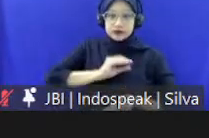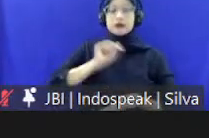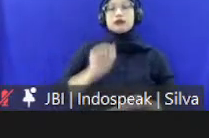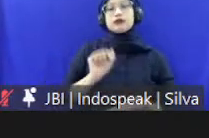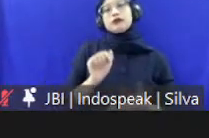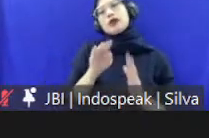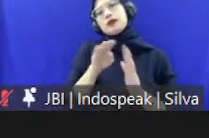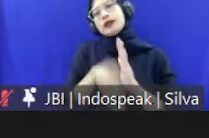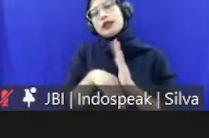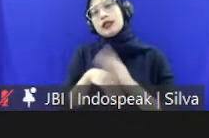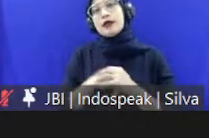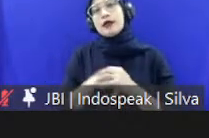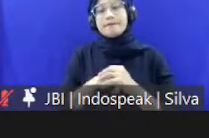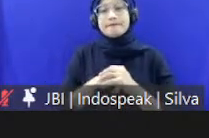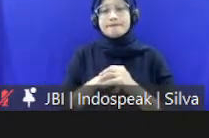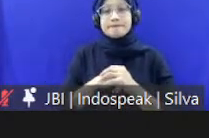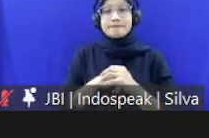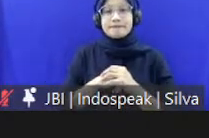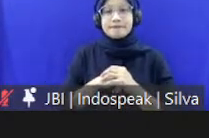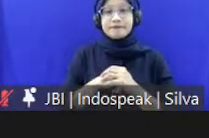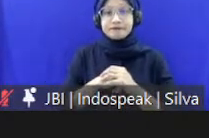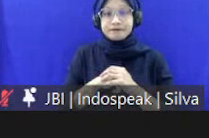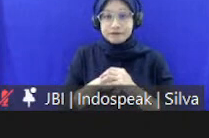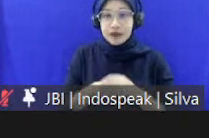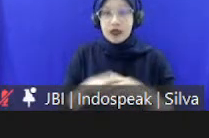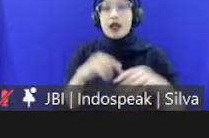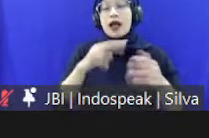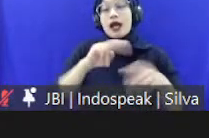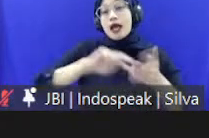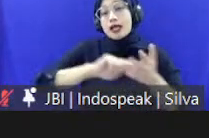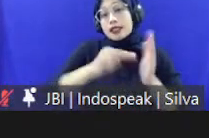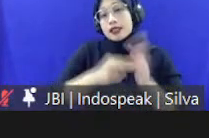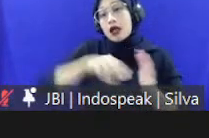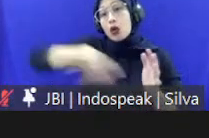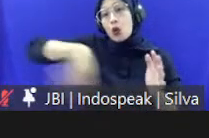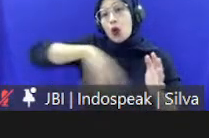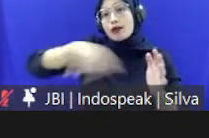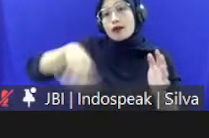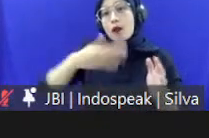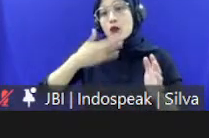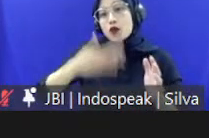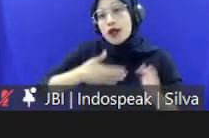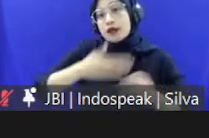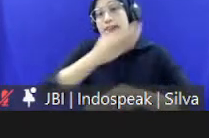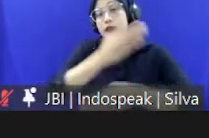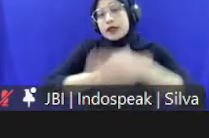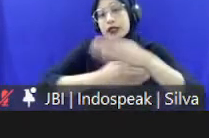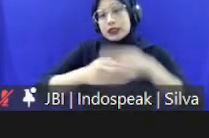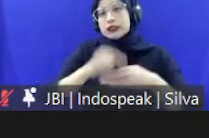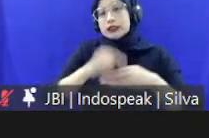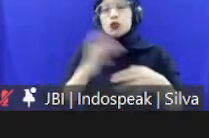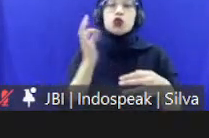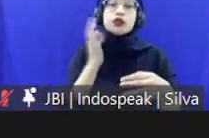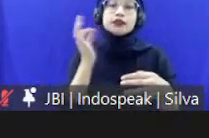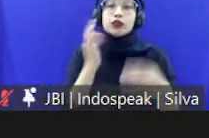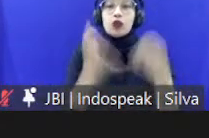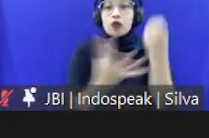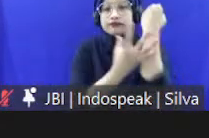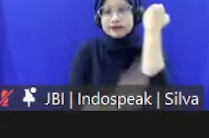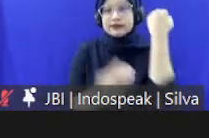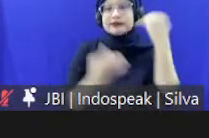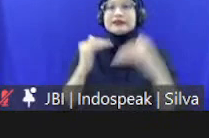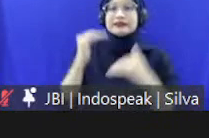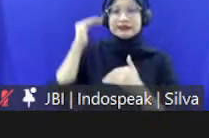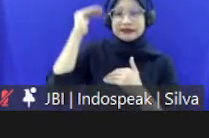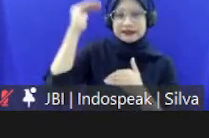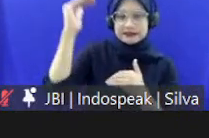going to have a greater risk of poverty. Although it's still not clear whether poverty is a cause or a consequence of disability,